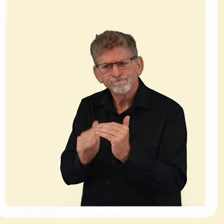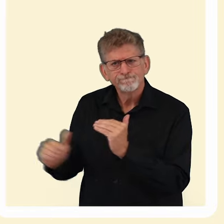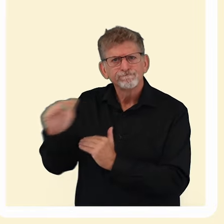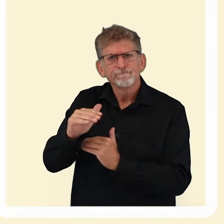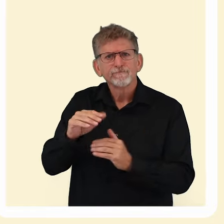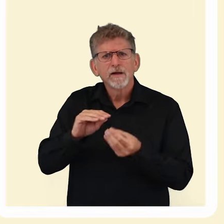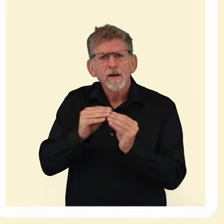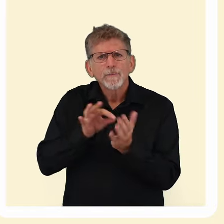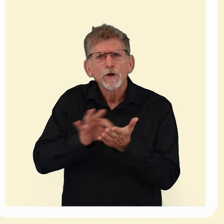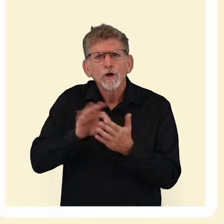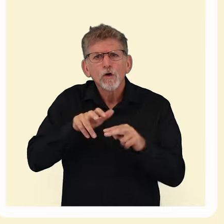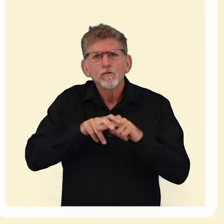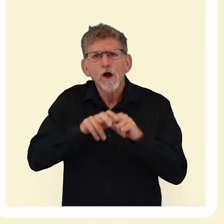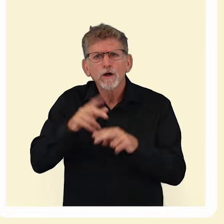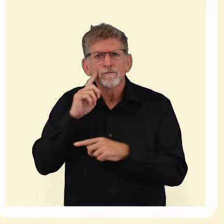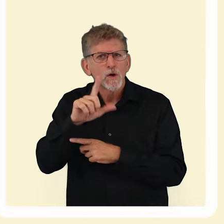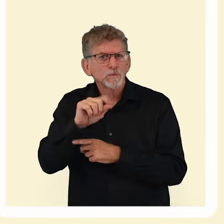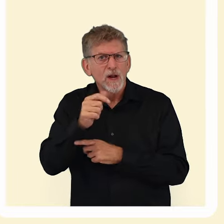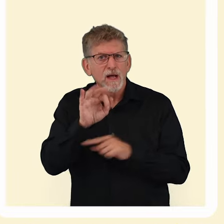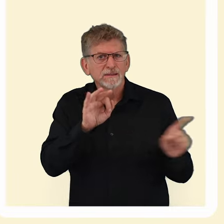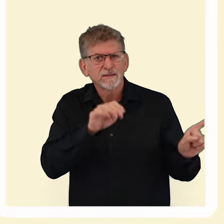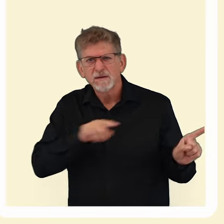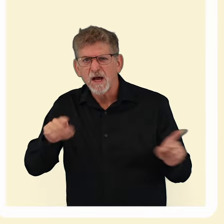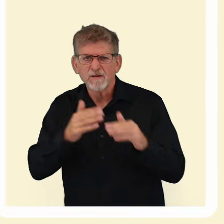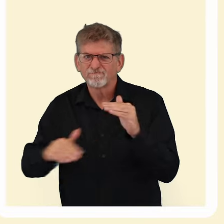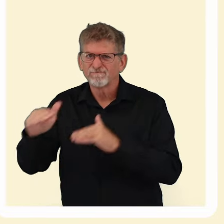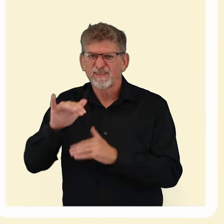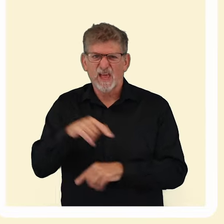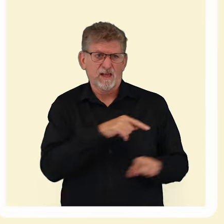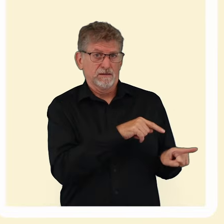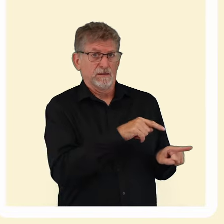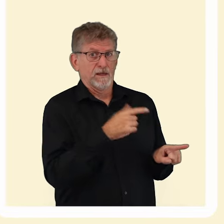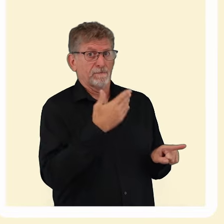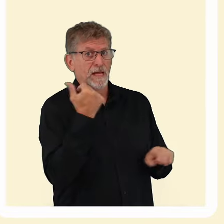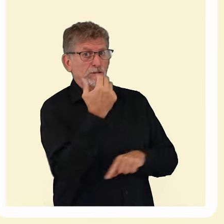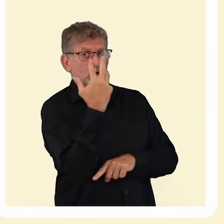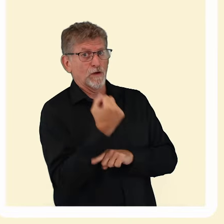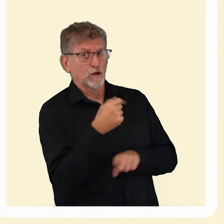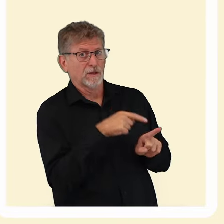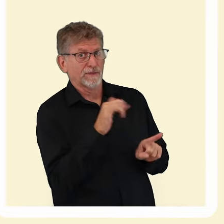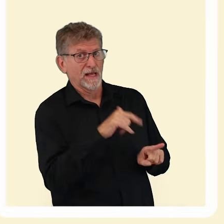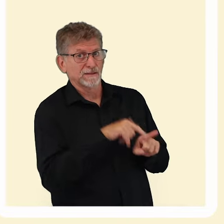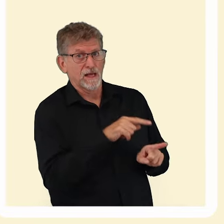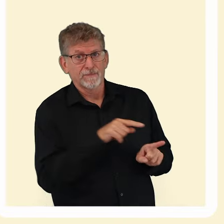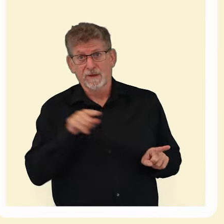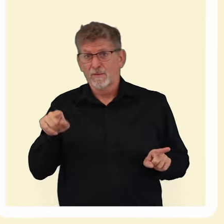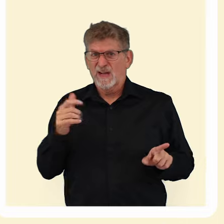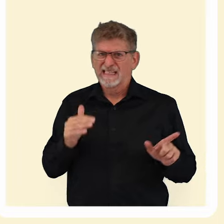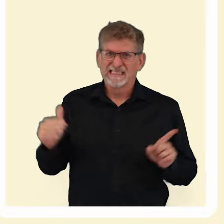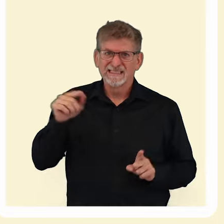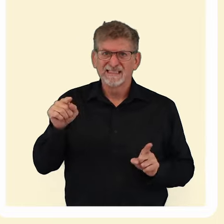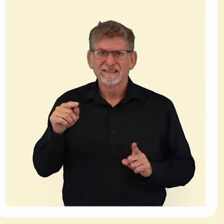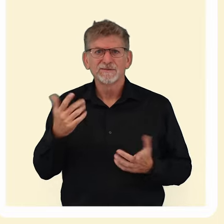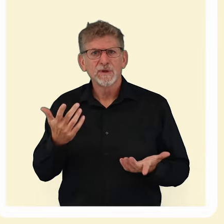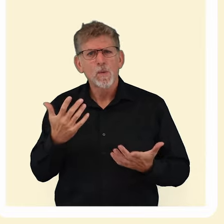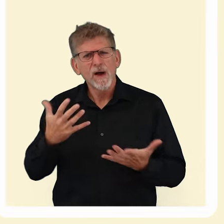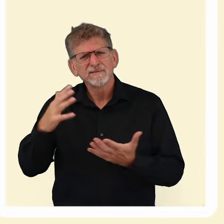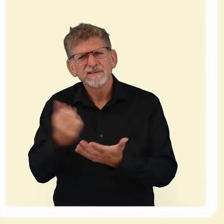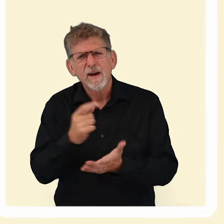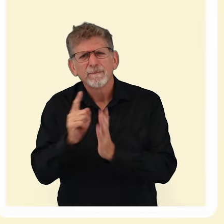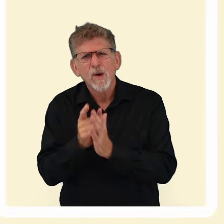of 2019. It was our best record at that time. And to that point, I really want to